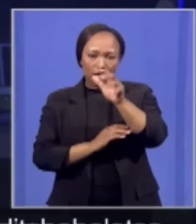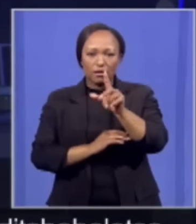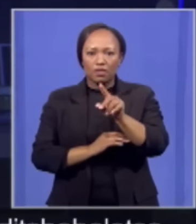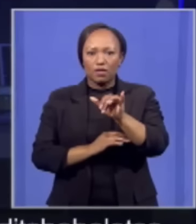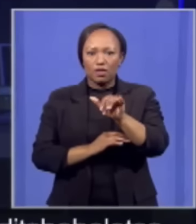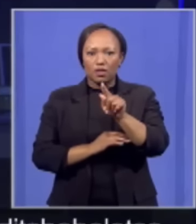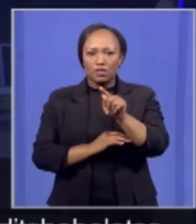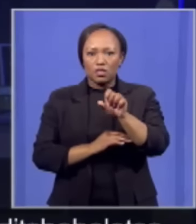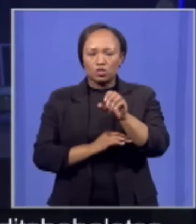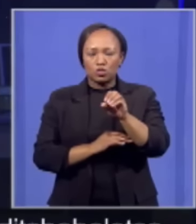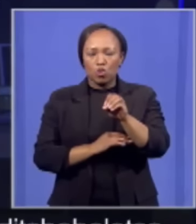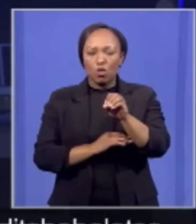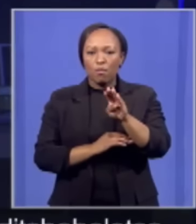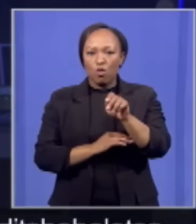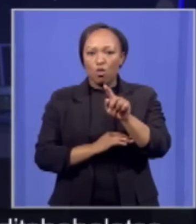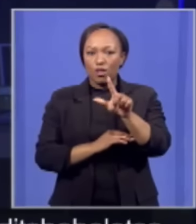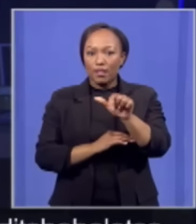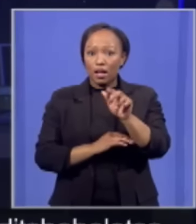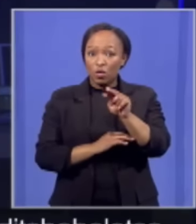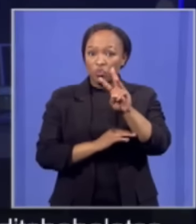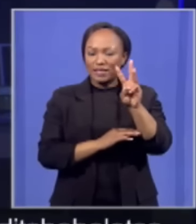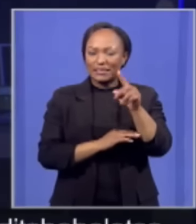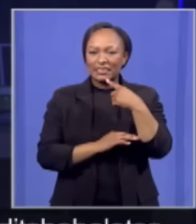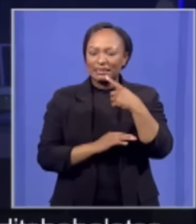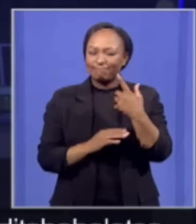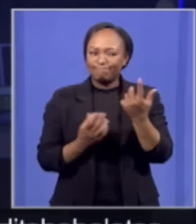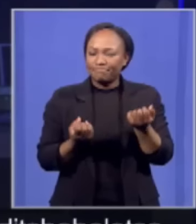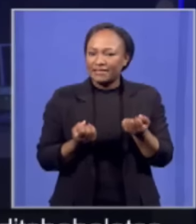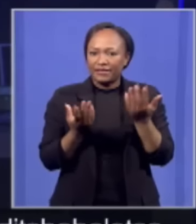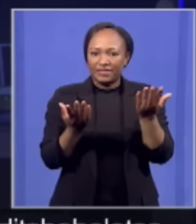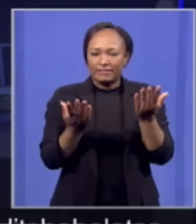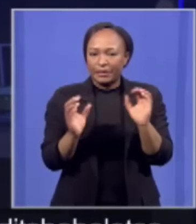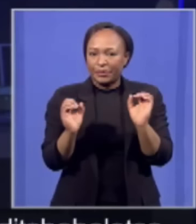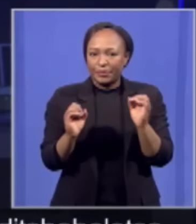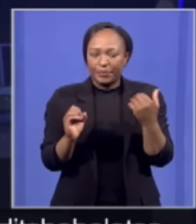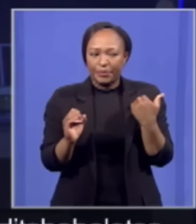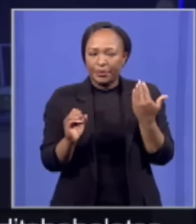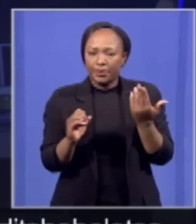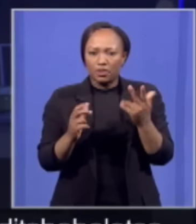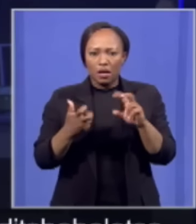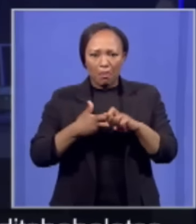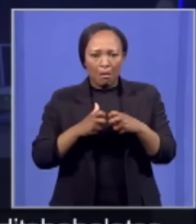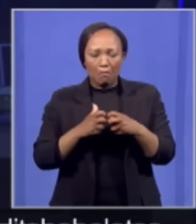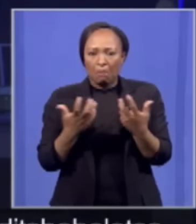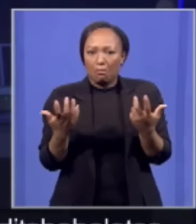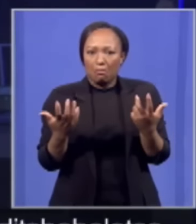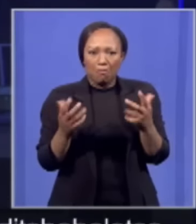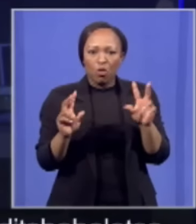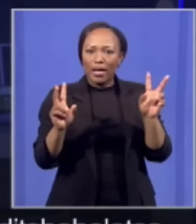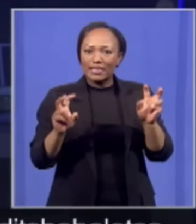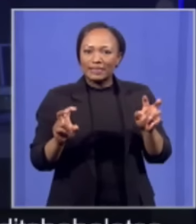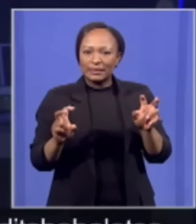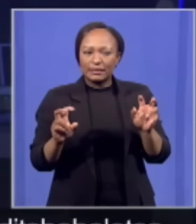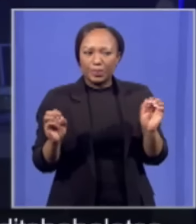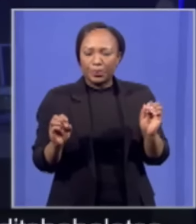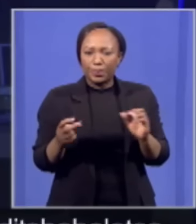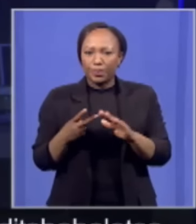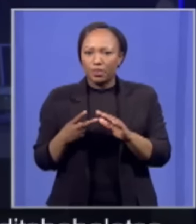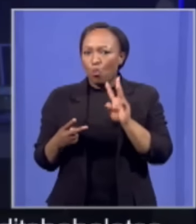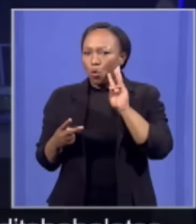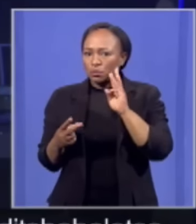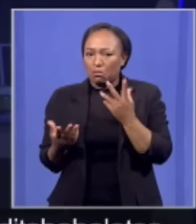West ba re ba nyamiswa ke phano e fokolang ya ditshebeletso. Ba re ba ntse ba tobane le mathata a phepelo e fokolang ya motlakase le metsi. Ba